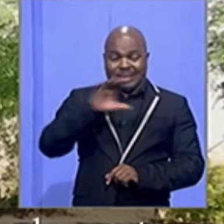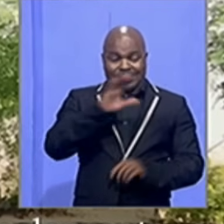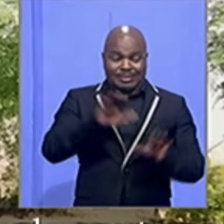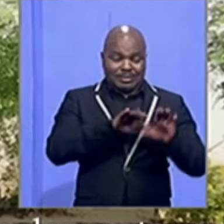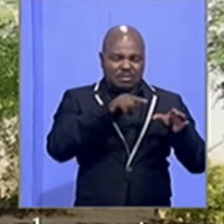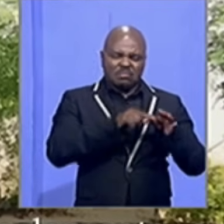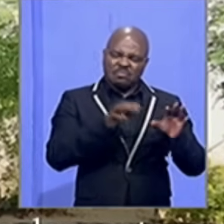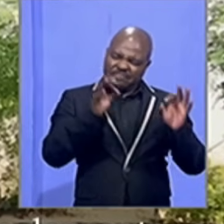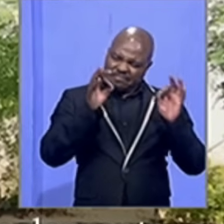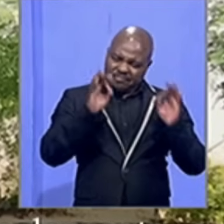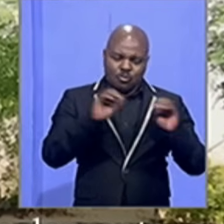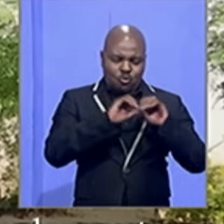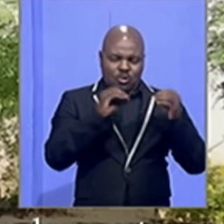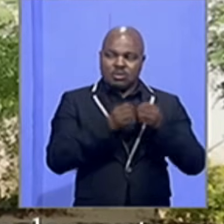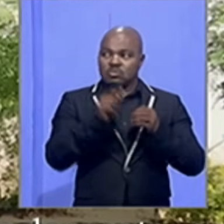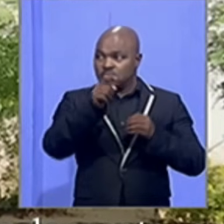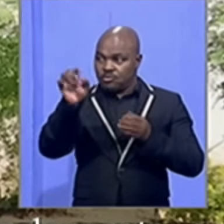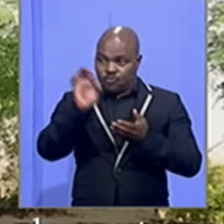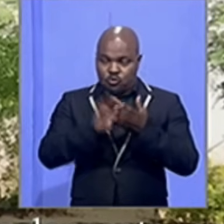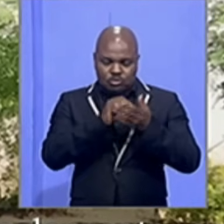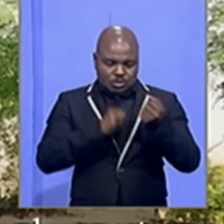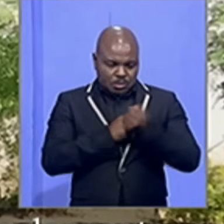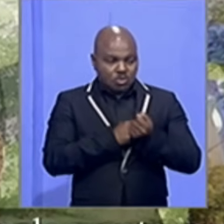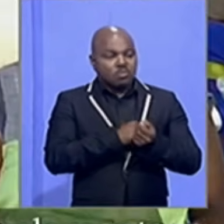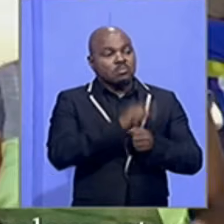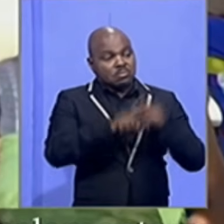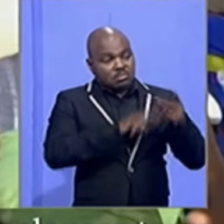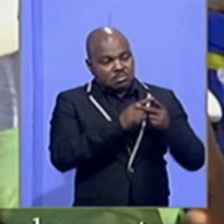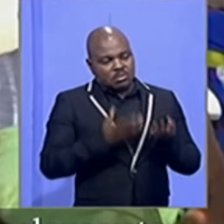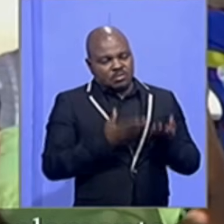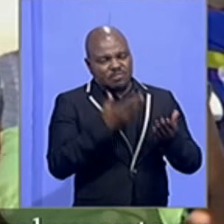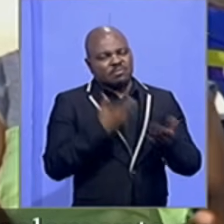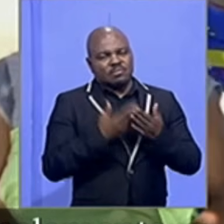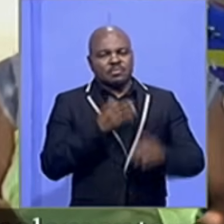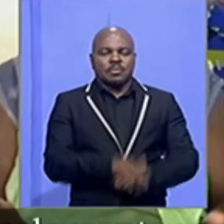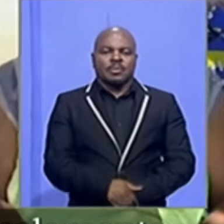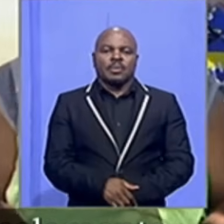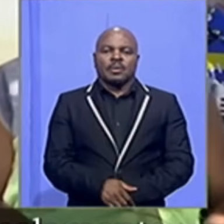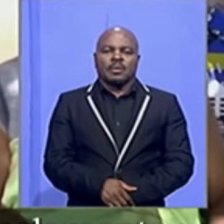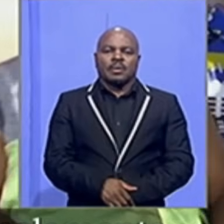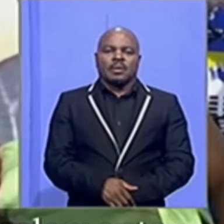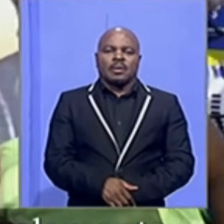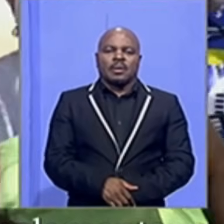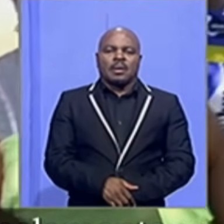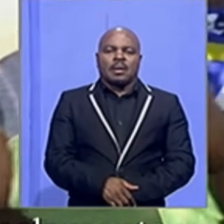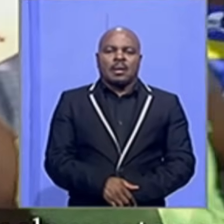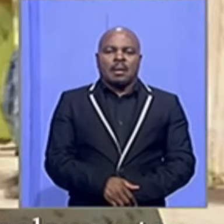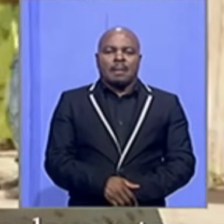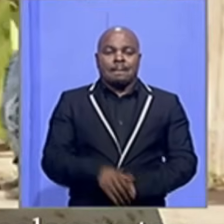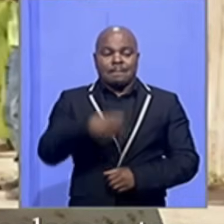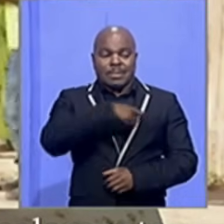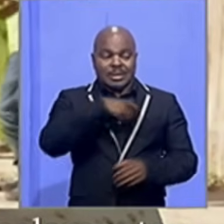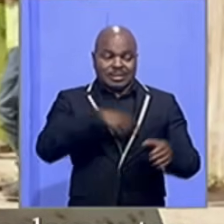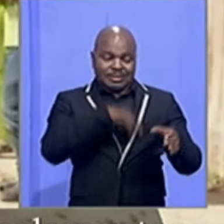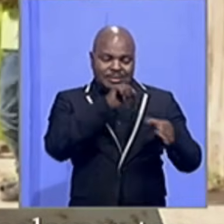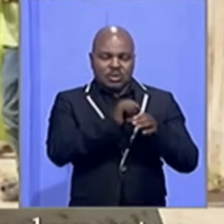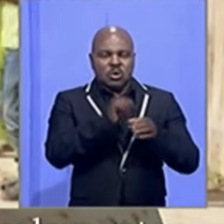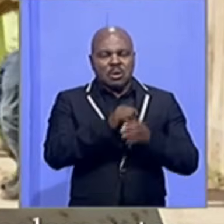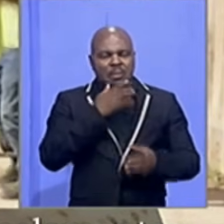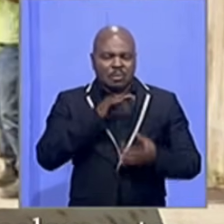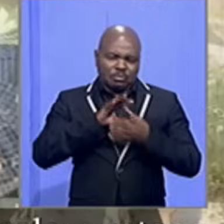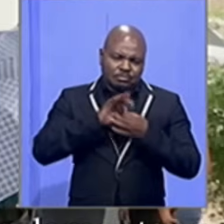right party le gore ba ka e votela le ba nyaka ditirelo tse di tseng mo South Africa Mopresidente wa Moga o ikanne o sebeletsa